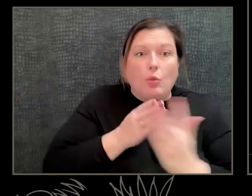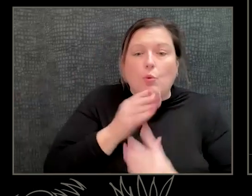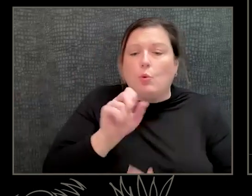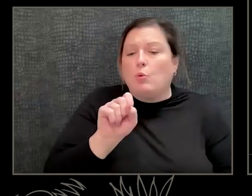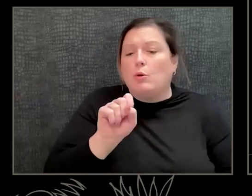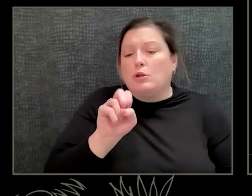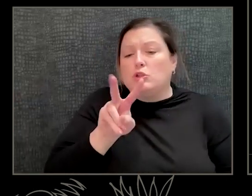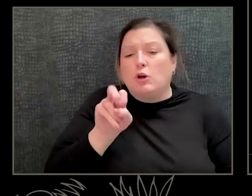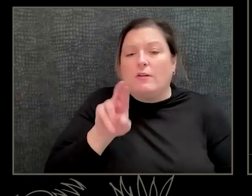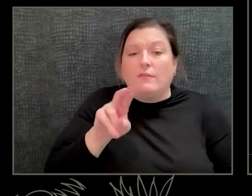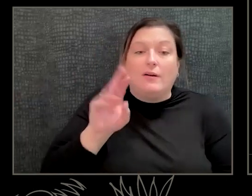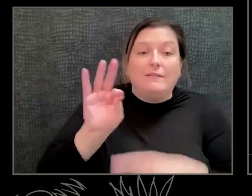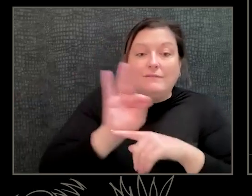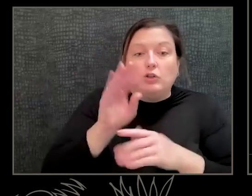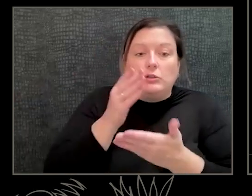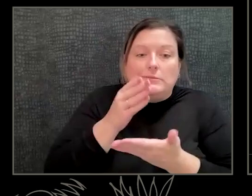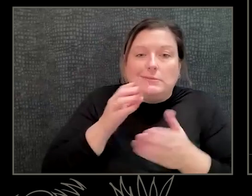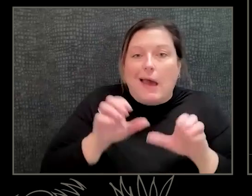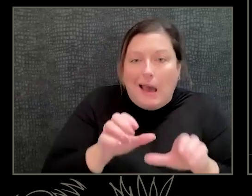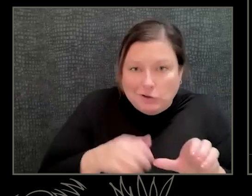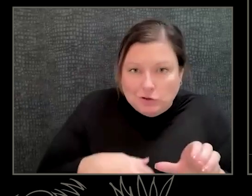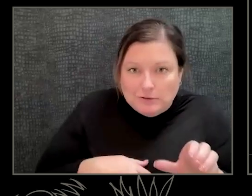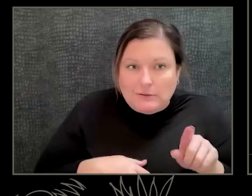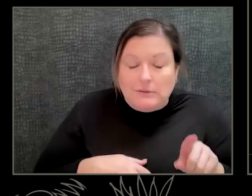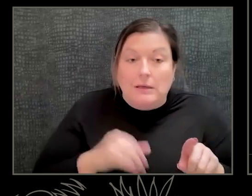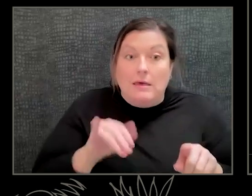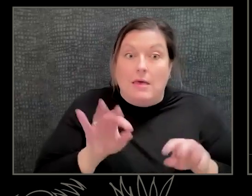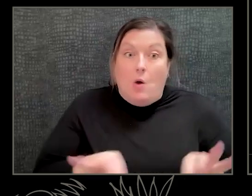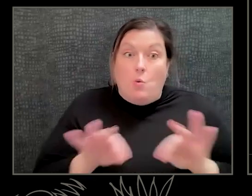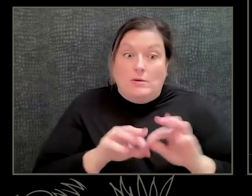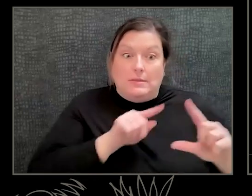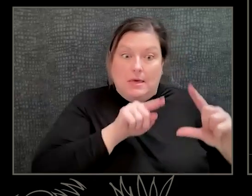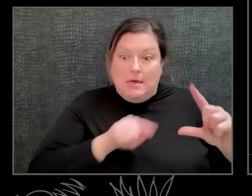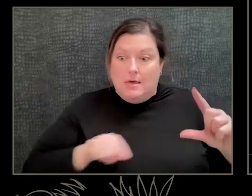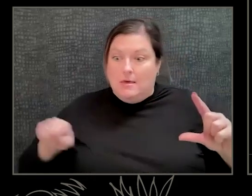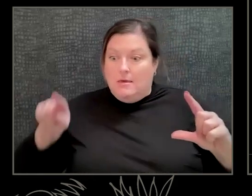actions. And so this was a key insight for me to understand,